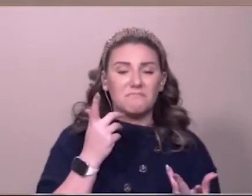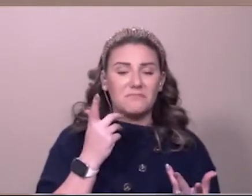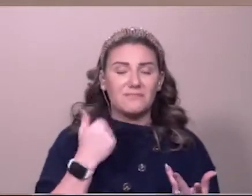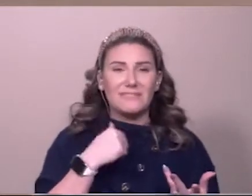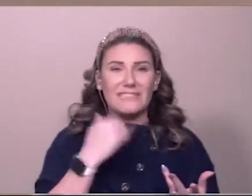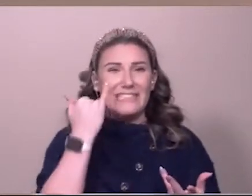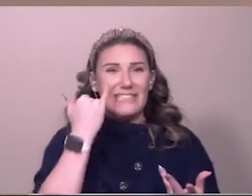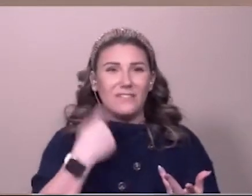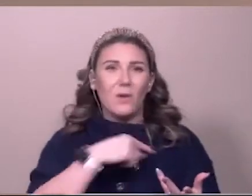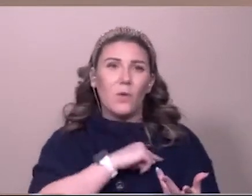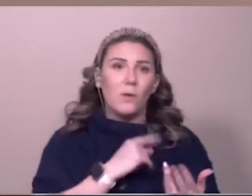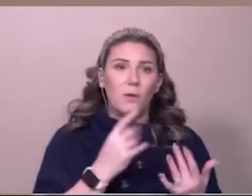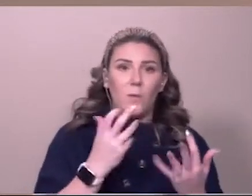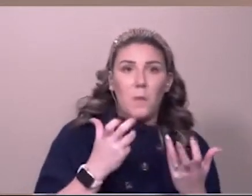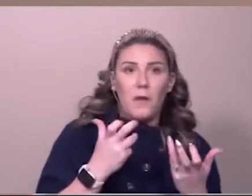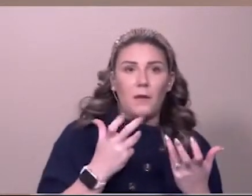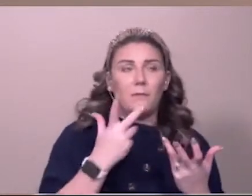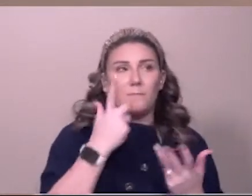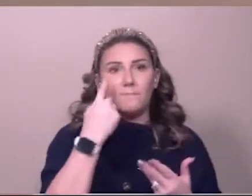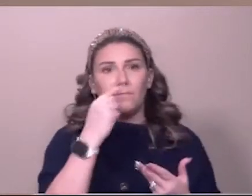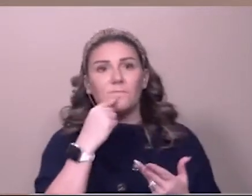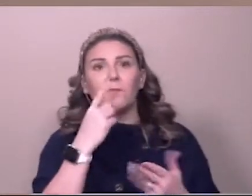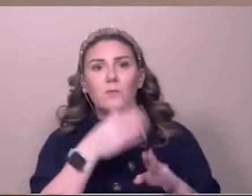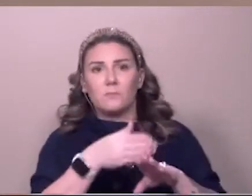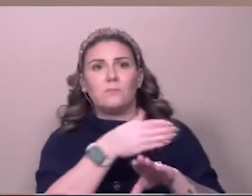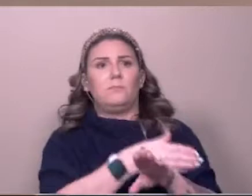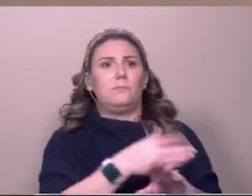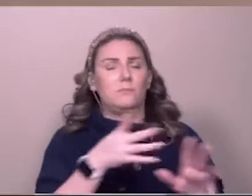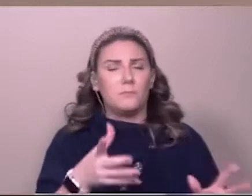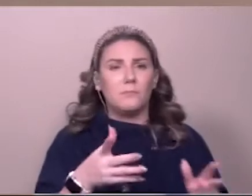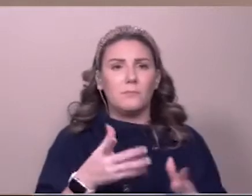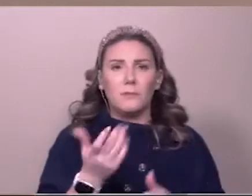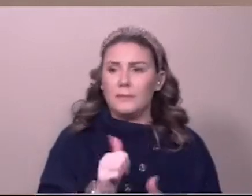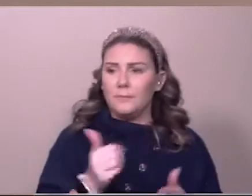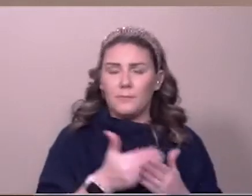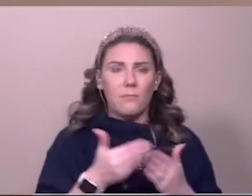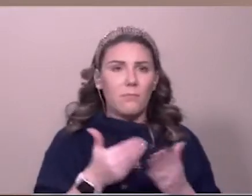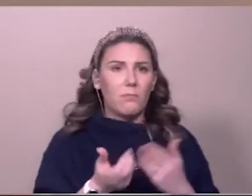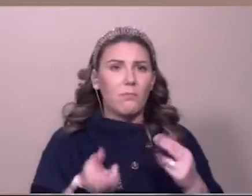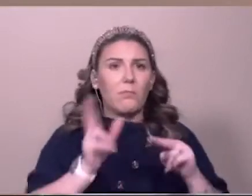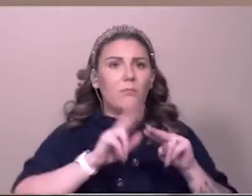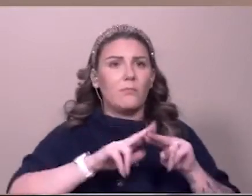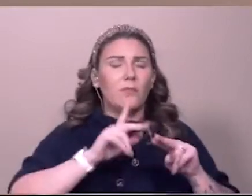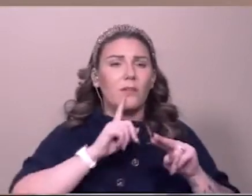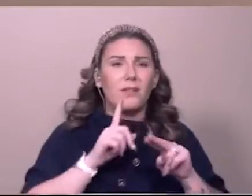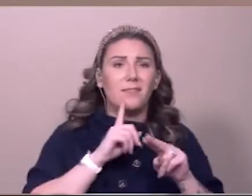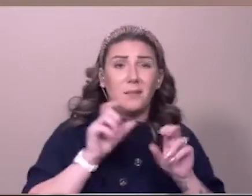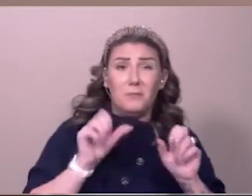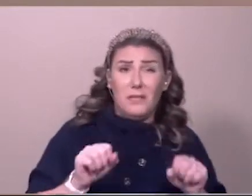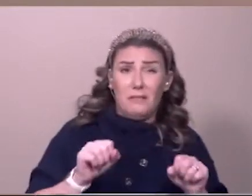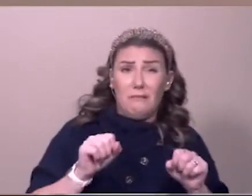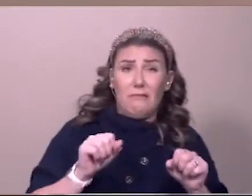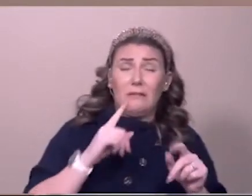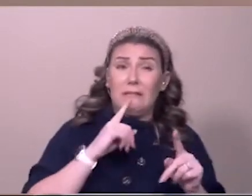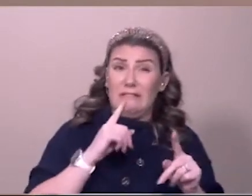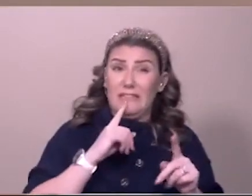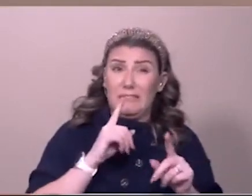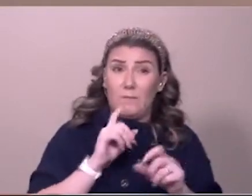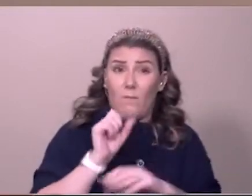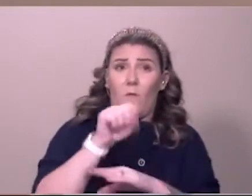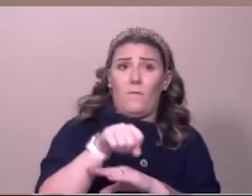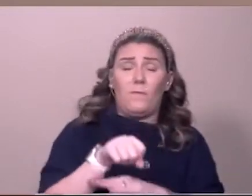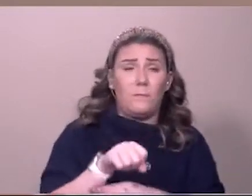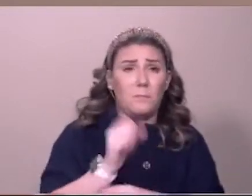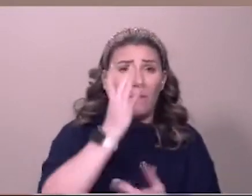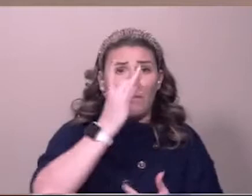speak, anything that increases our ability to fight this virus is going to be a positive thing. I don't think